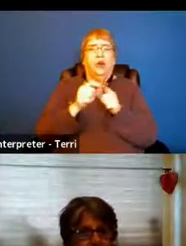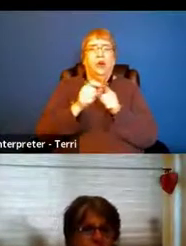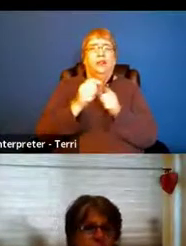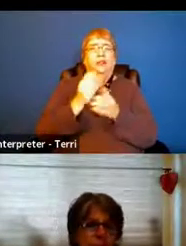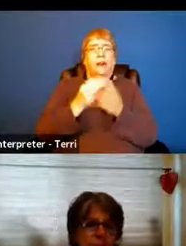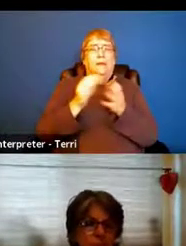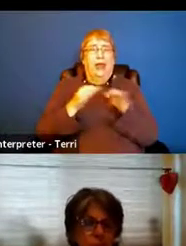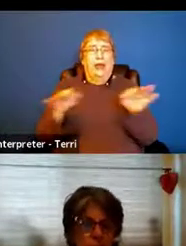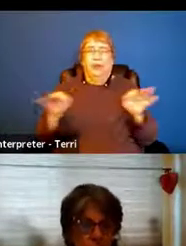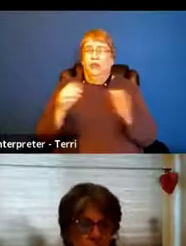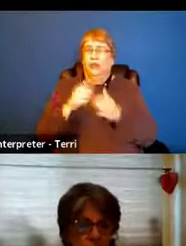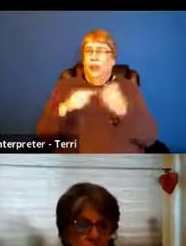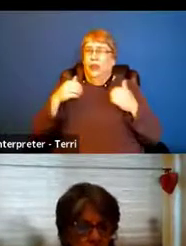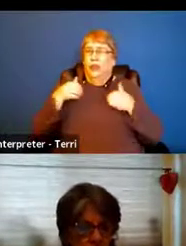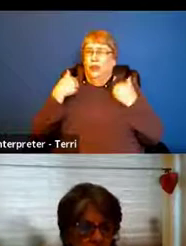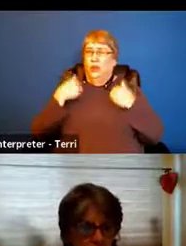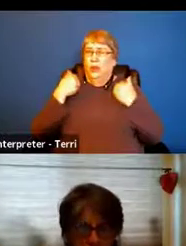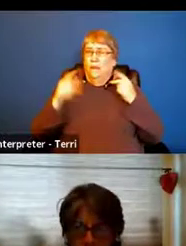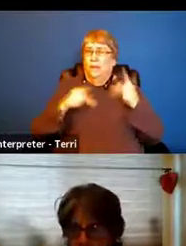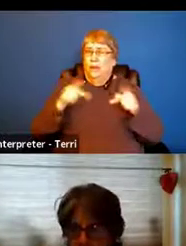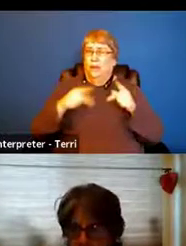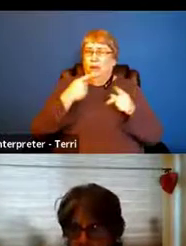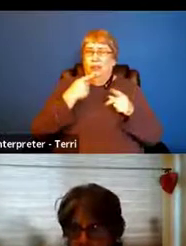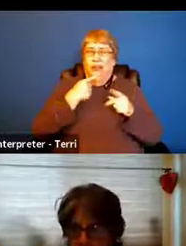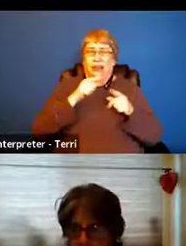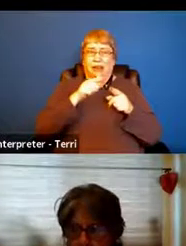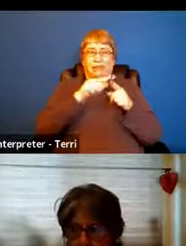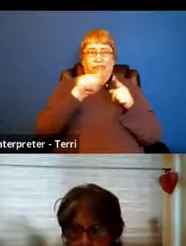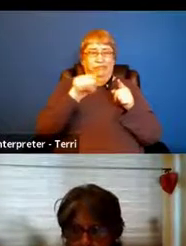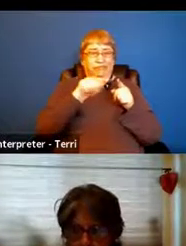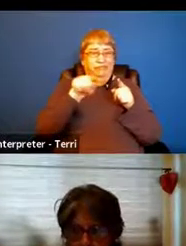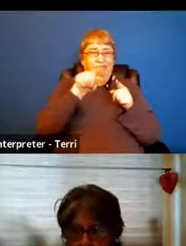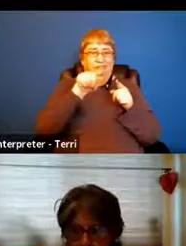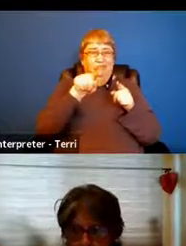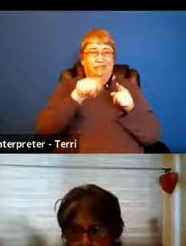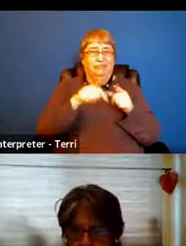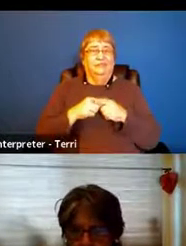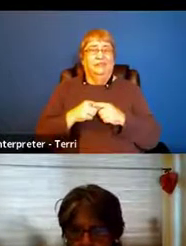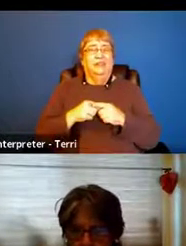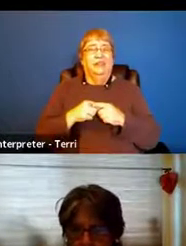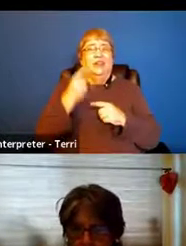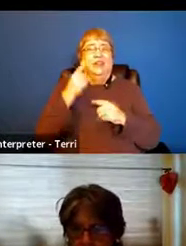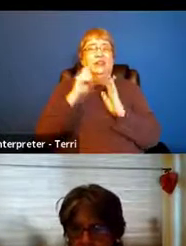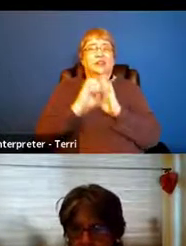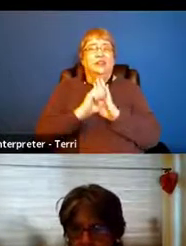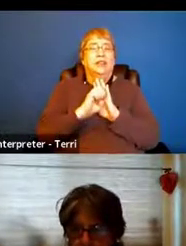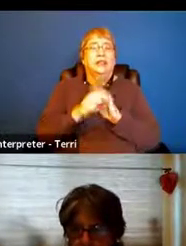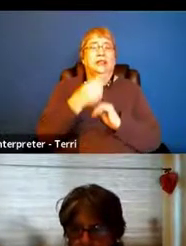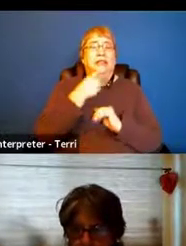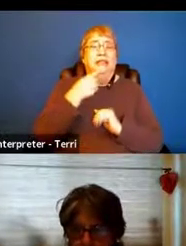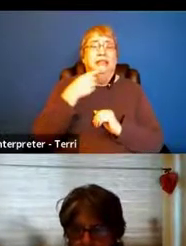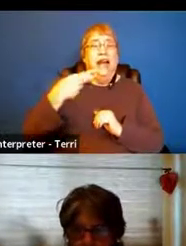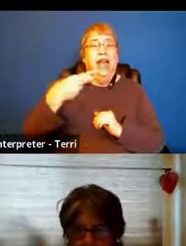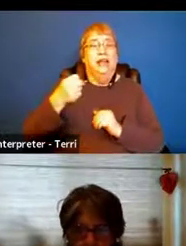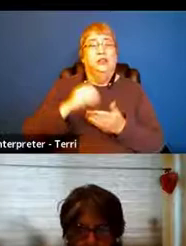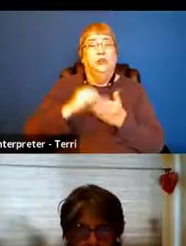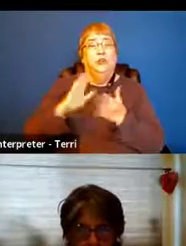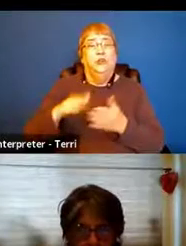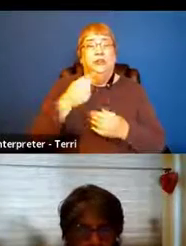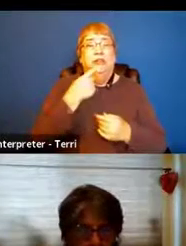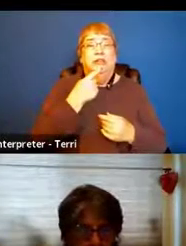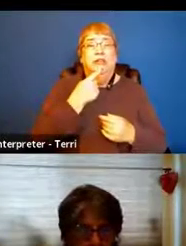that we're working with, kind of expressing the challenges that they've faced this year. For example, here we've got a high school student who